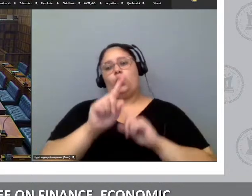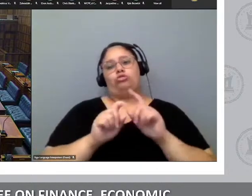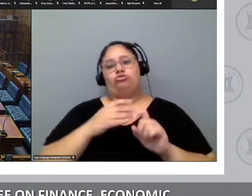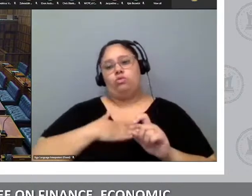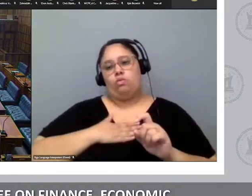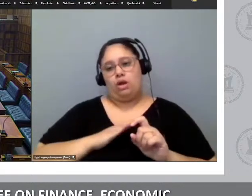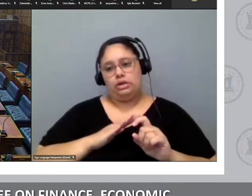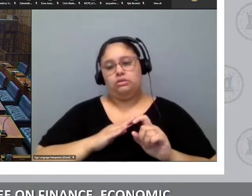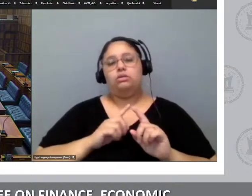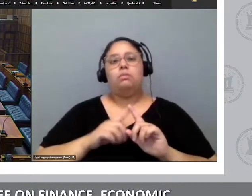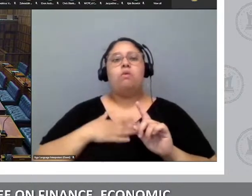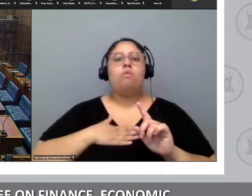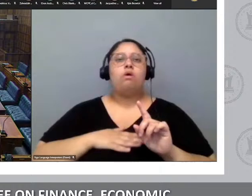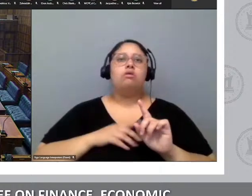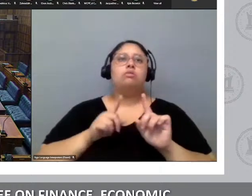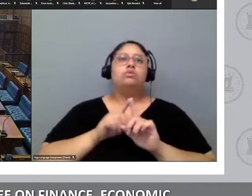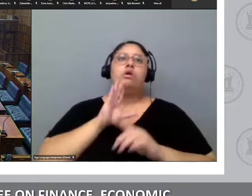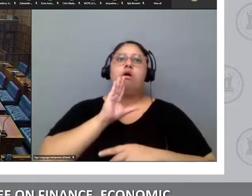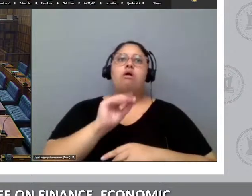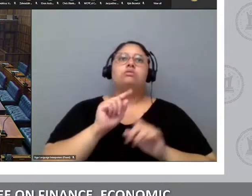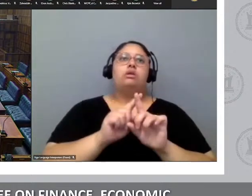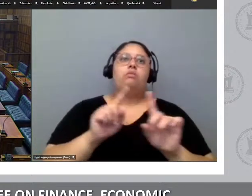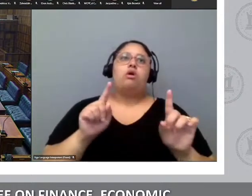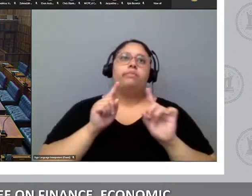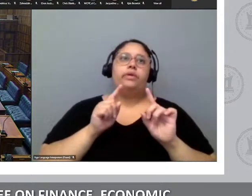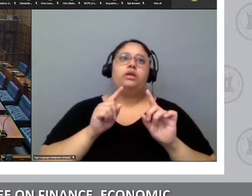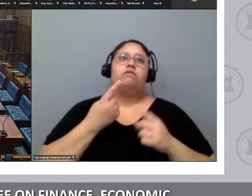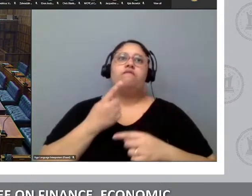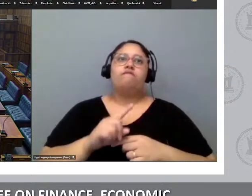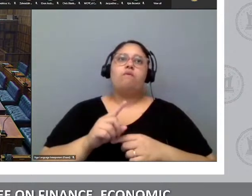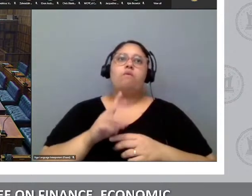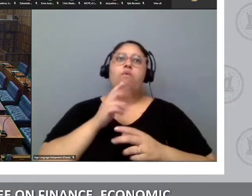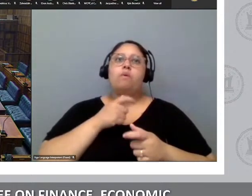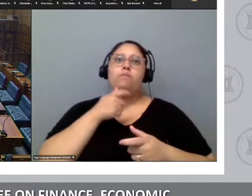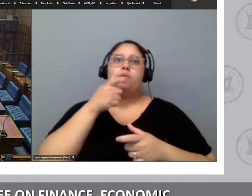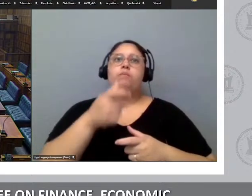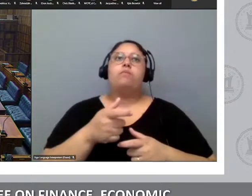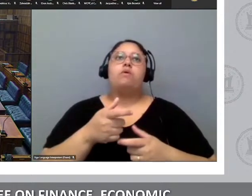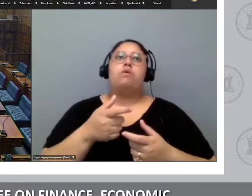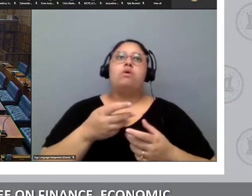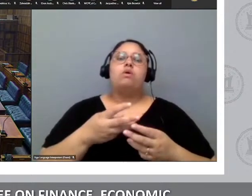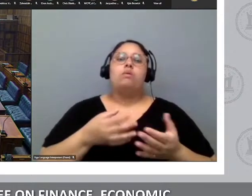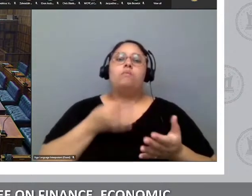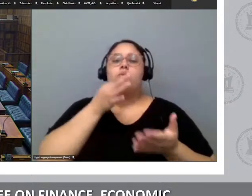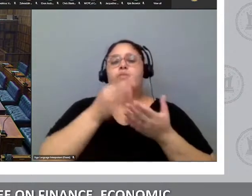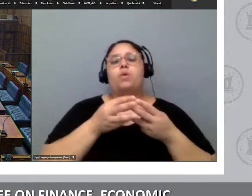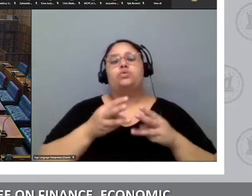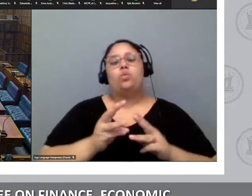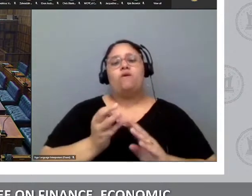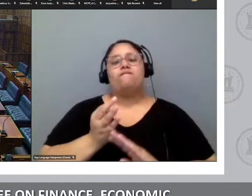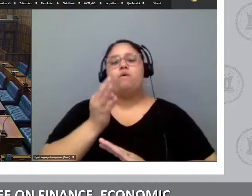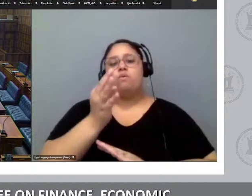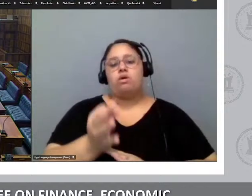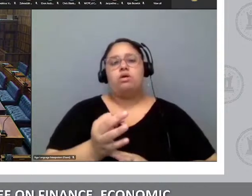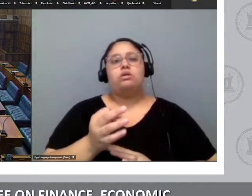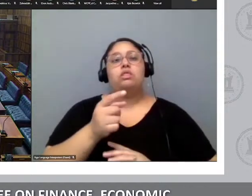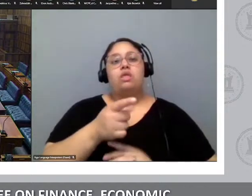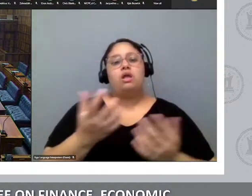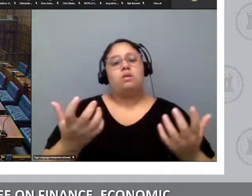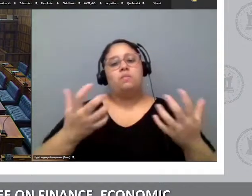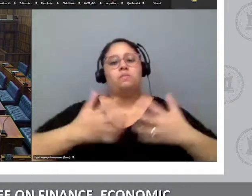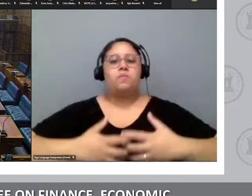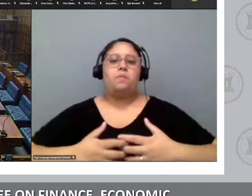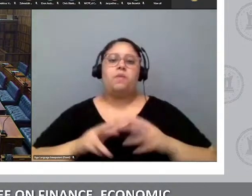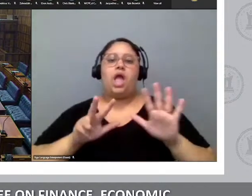um I wanted to ask the department in terms of the proposed Way Forward um how does this align with transnet's um